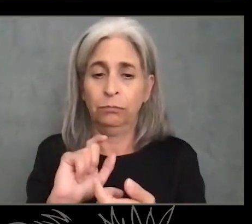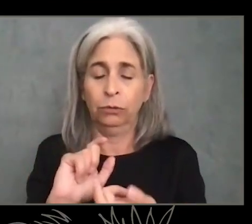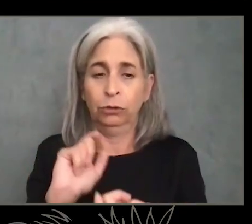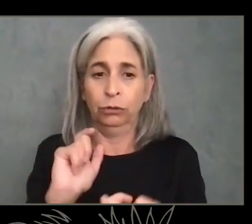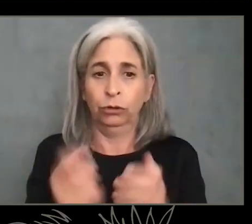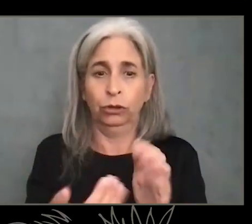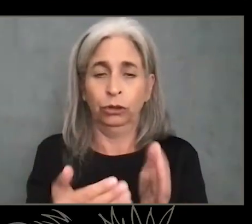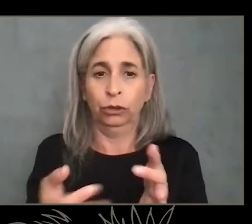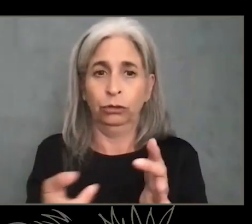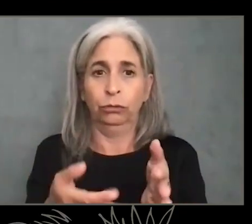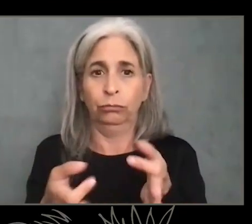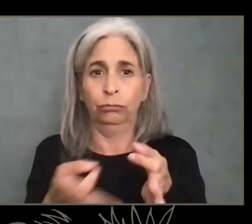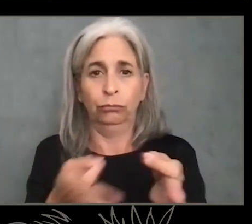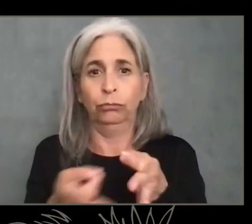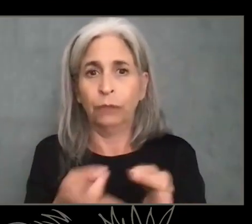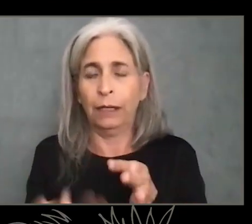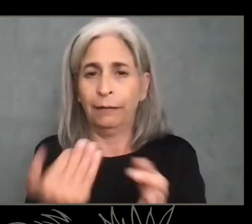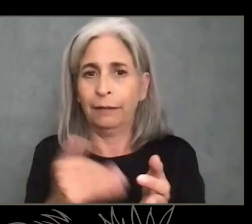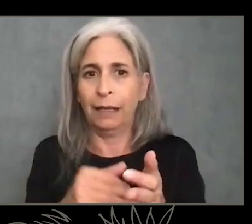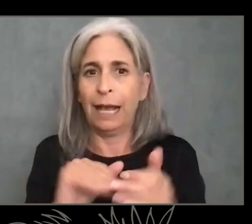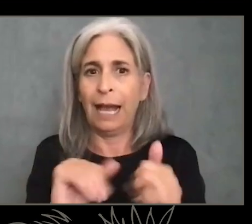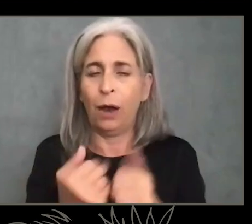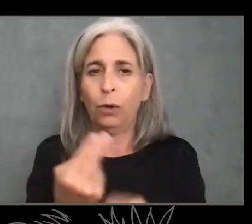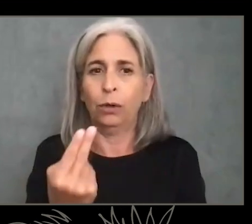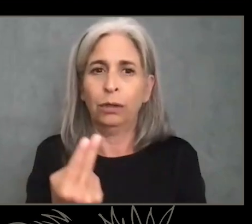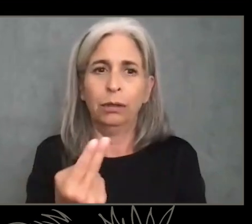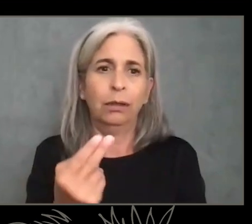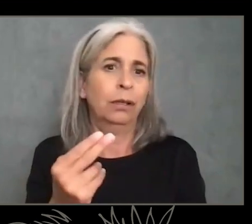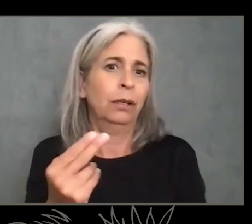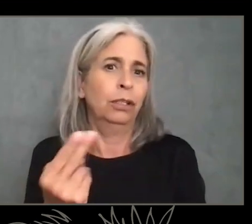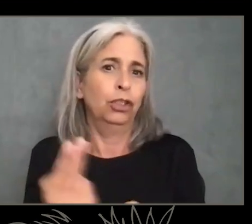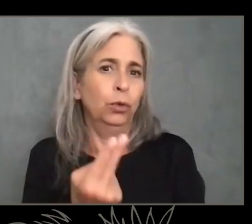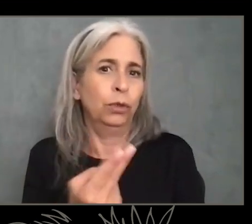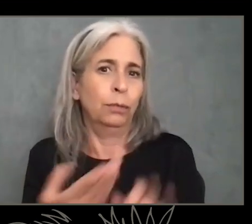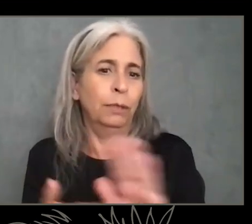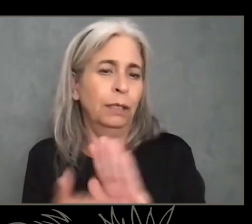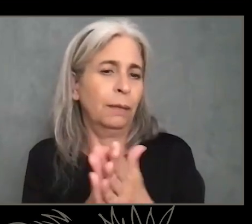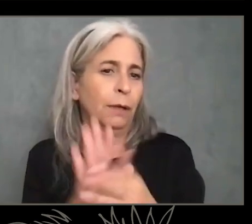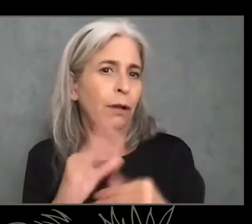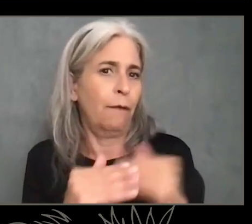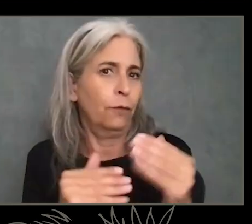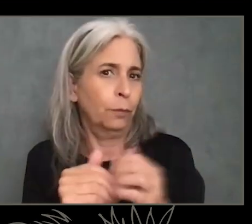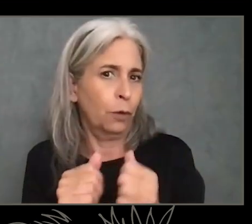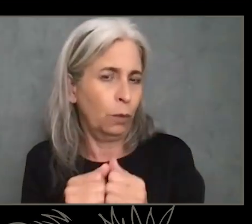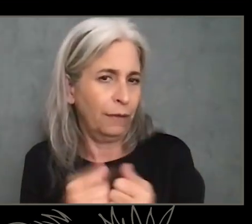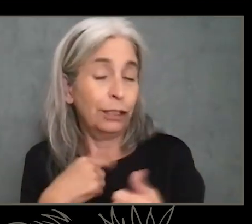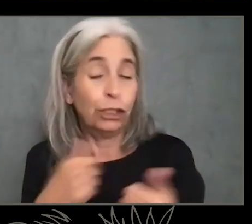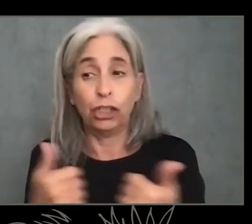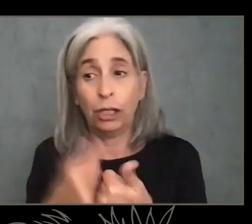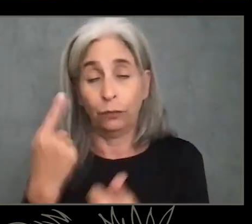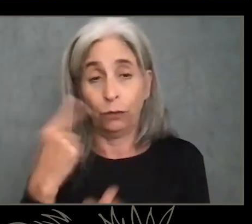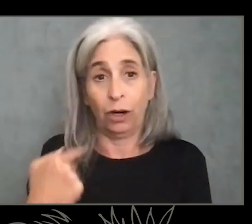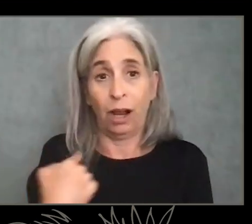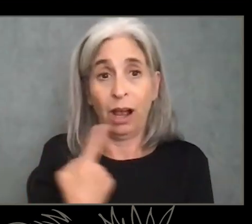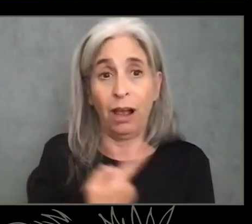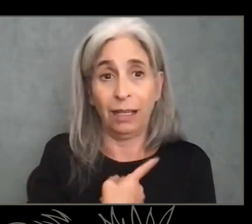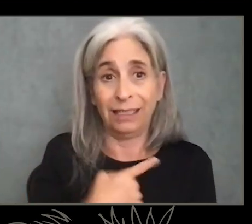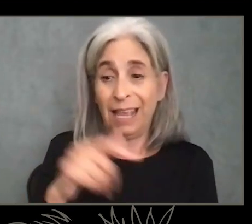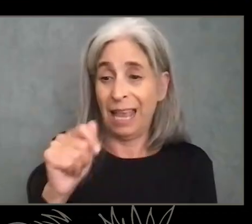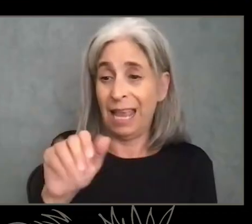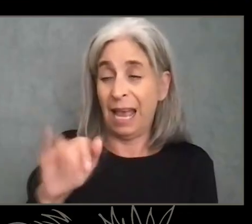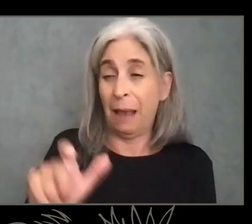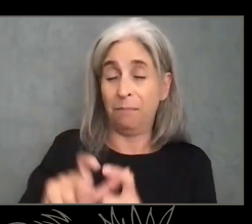that the users are getting used to. But I think this also creates a challenge for us, because these big AI models